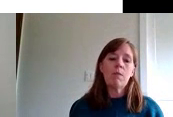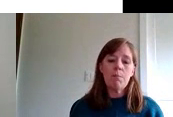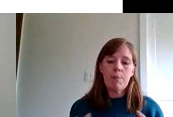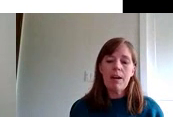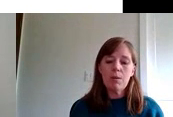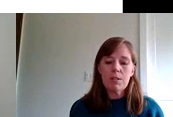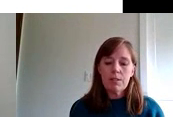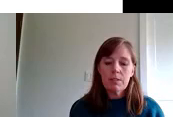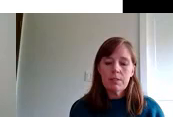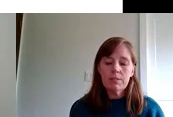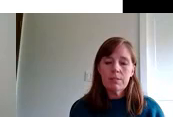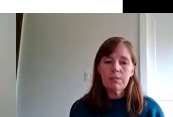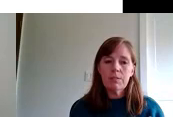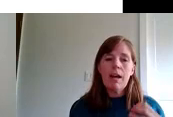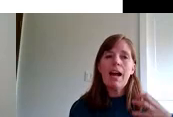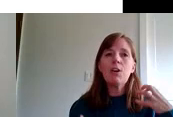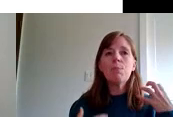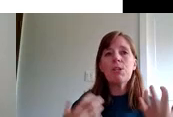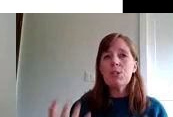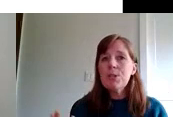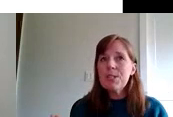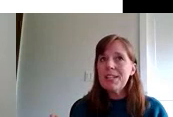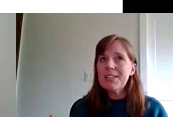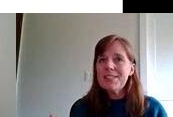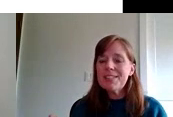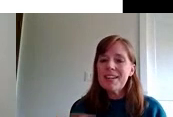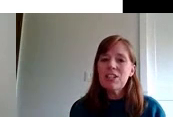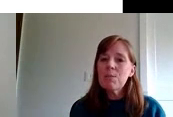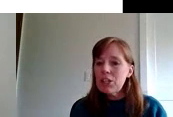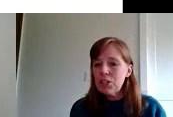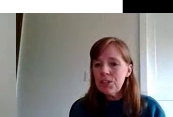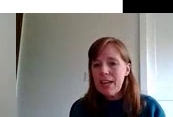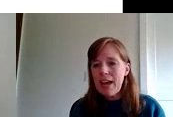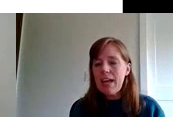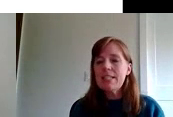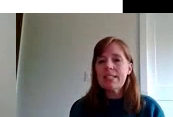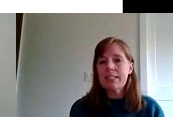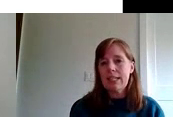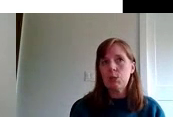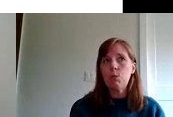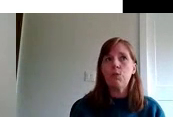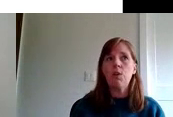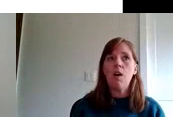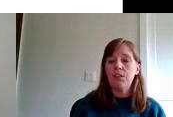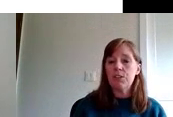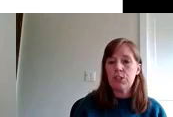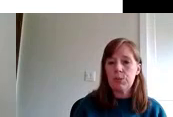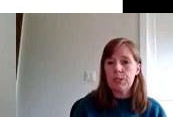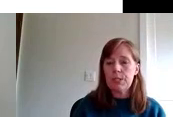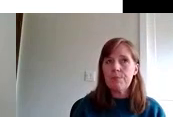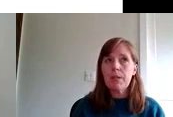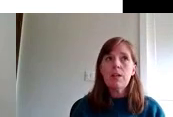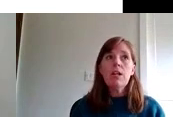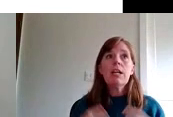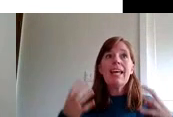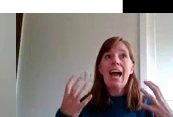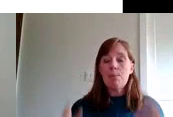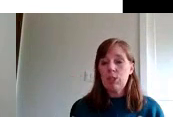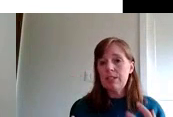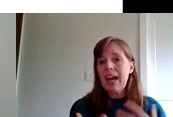and about how to produce these to make sure that it's accessible for all of your